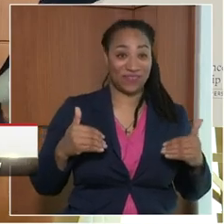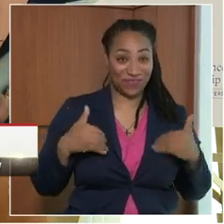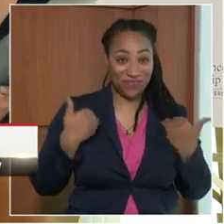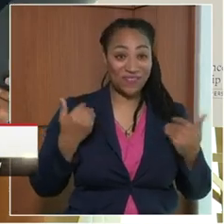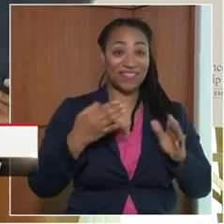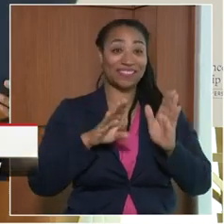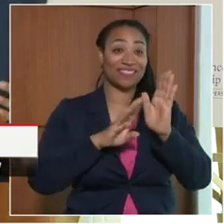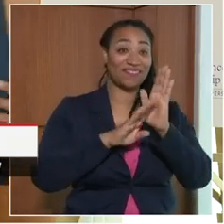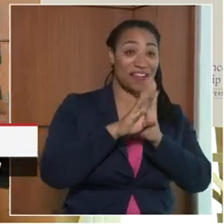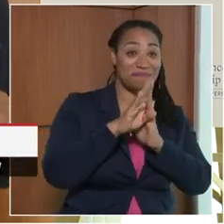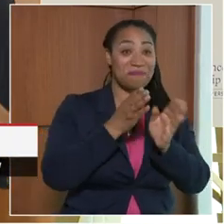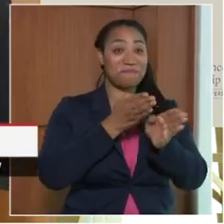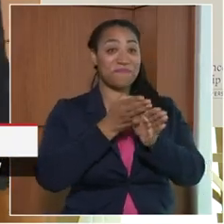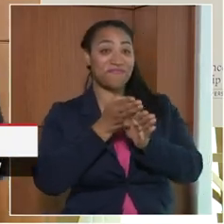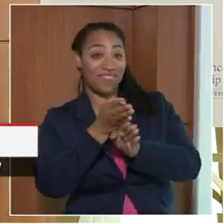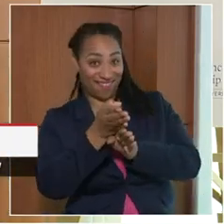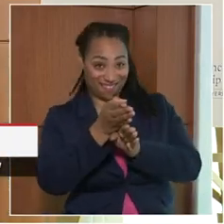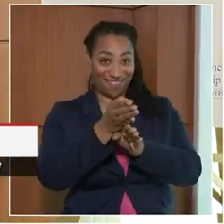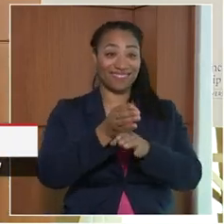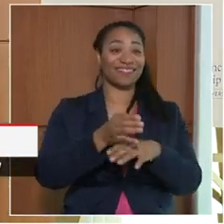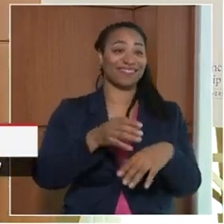D.C.